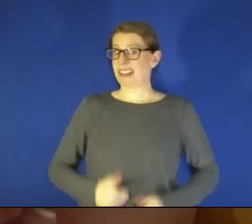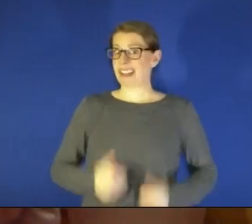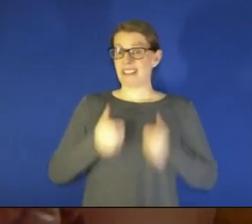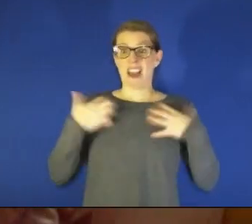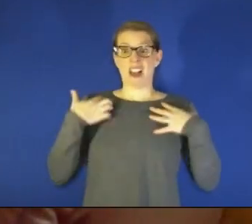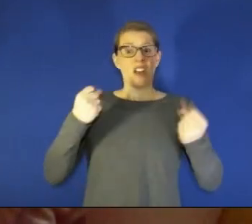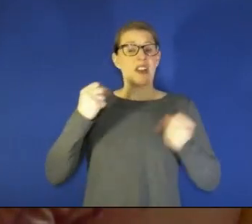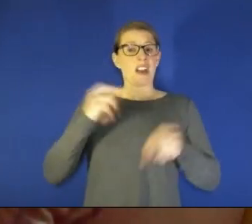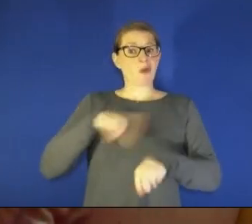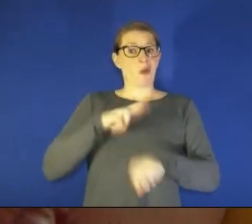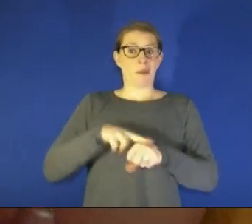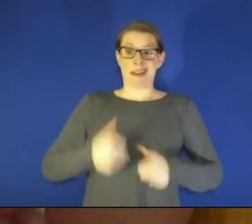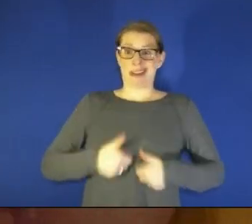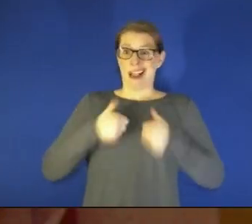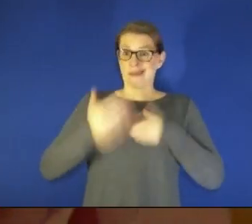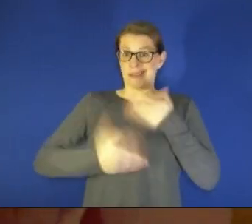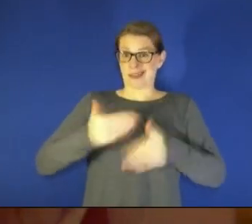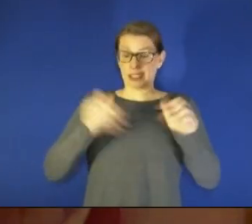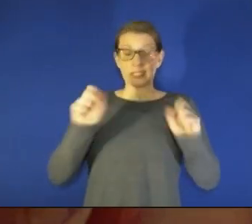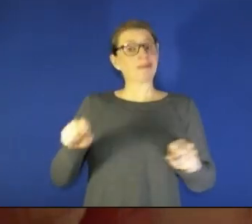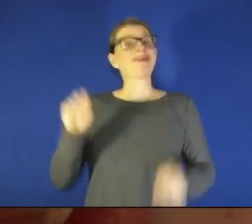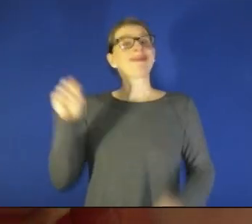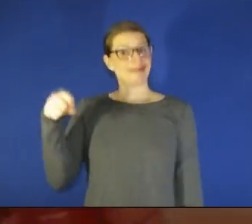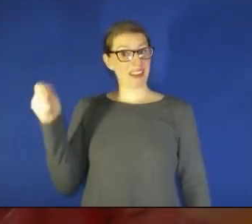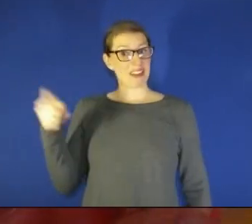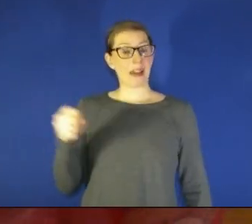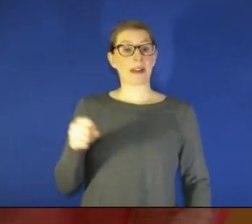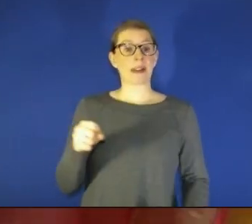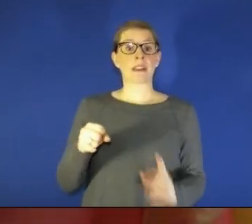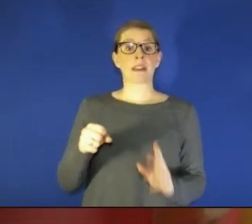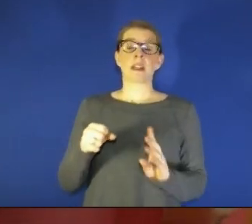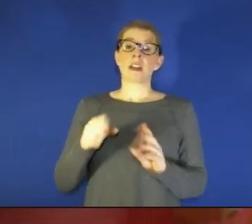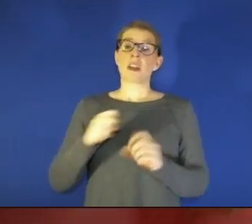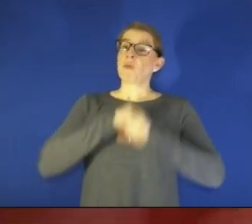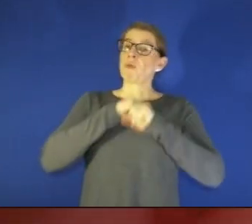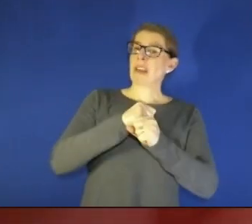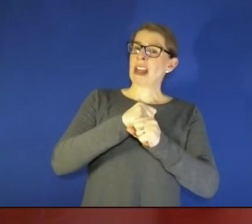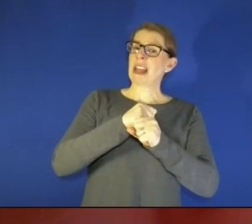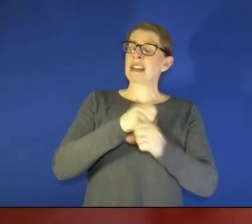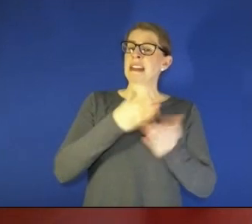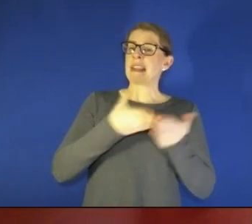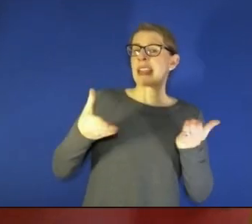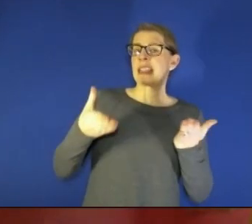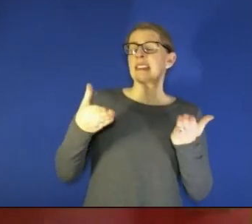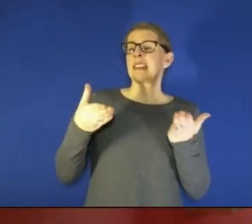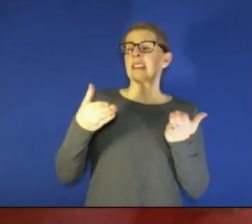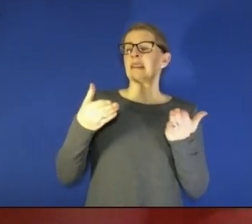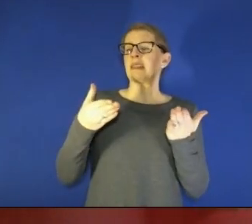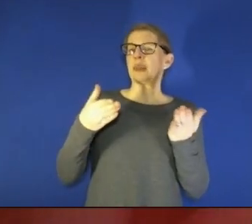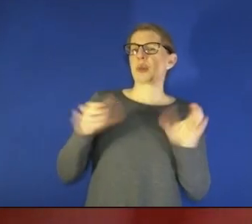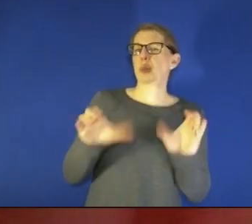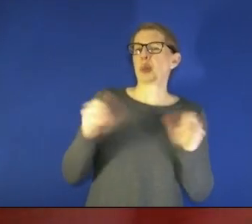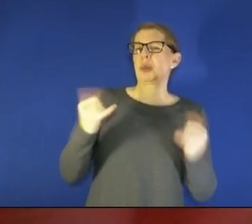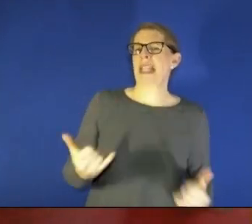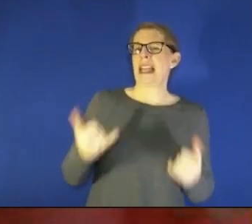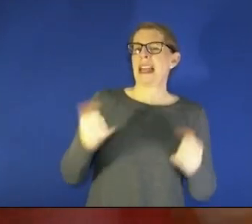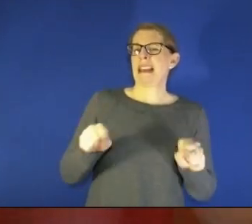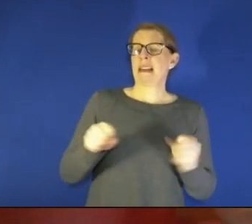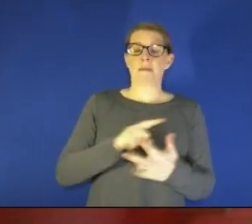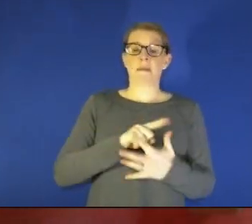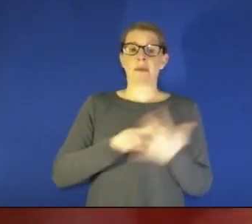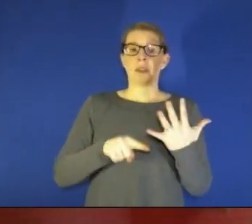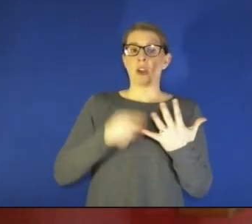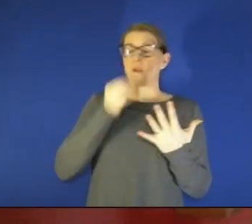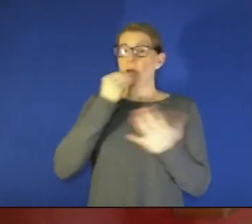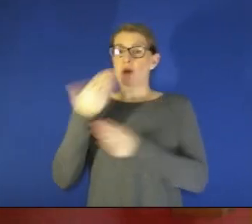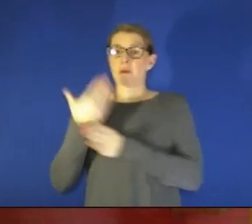What are some of the proactive things that we can do right now in our own lives? Like, what are the worst foods to eat that will irritate your colon the